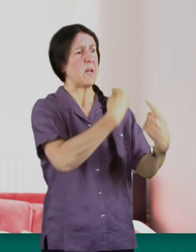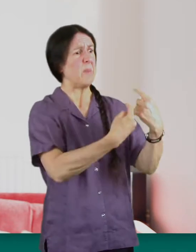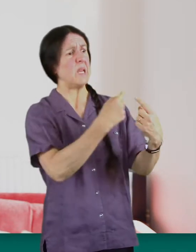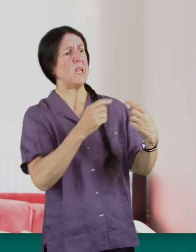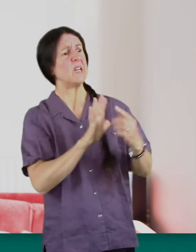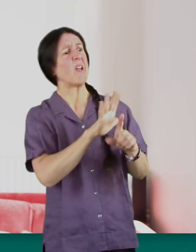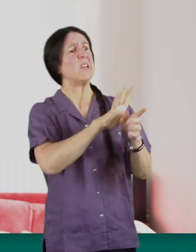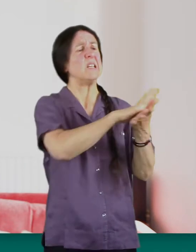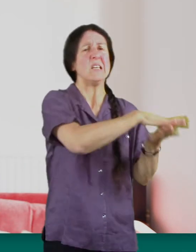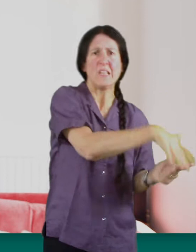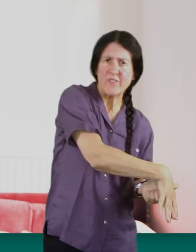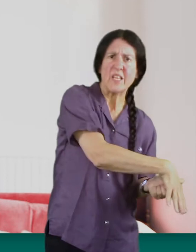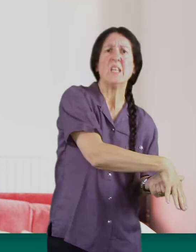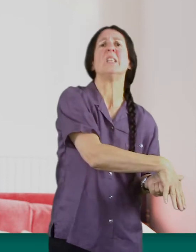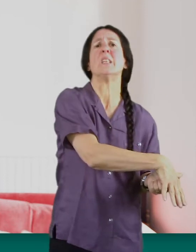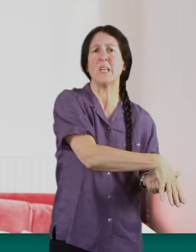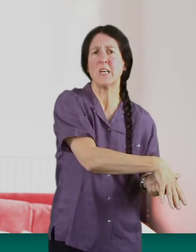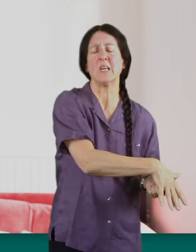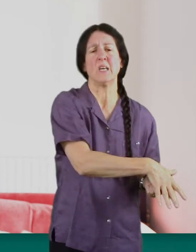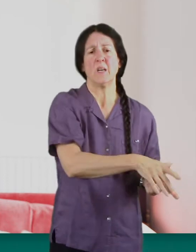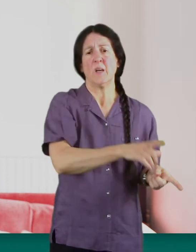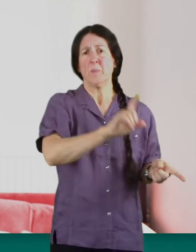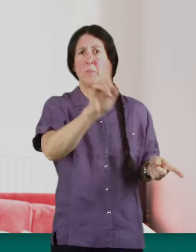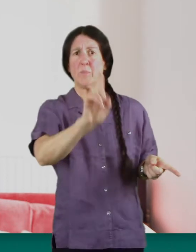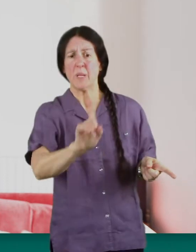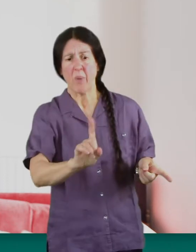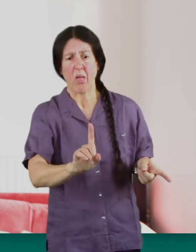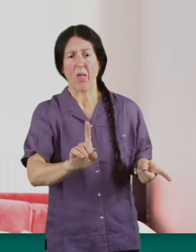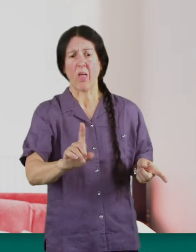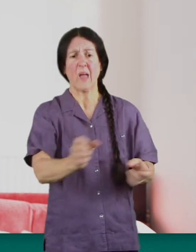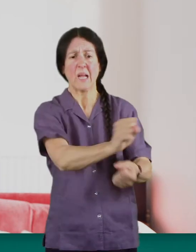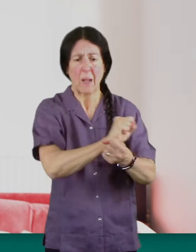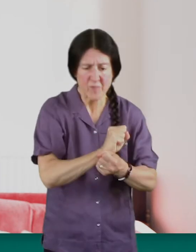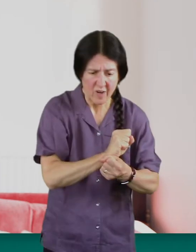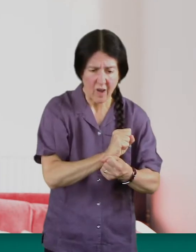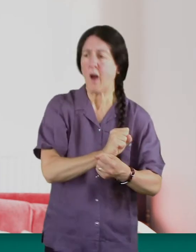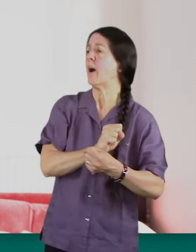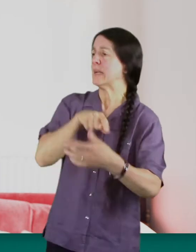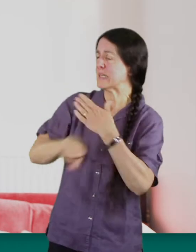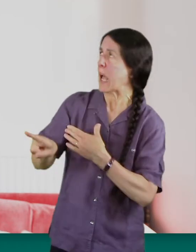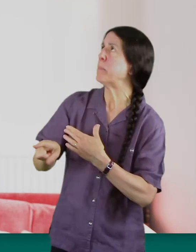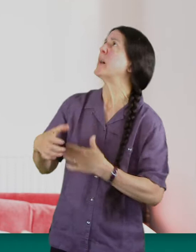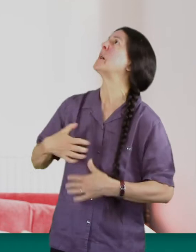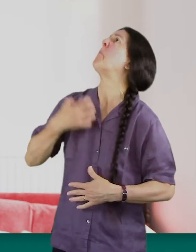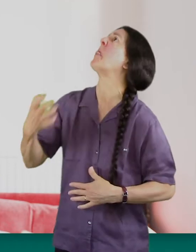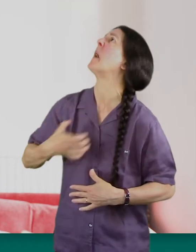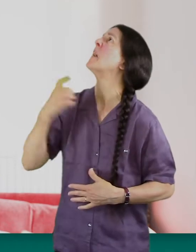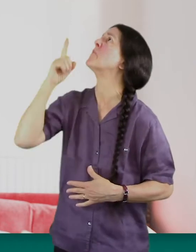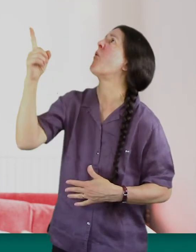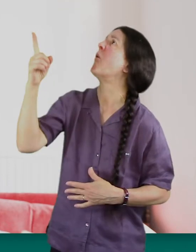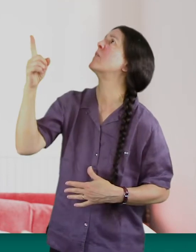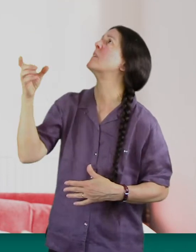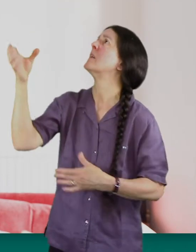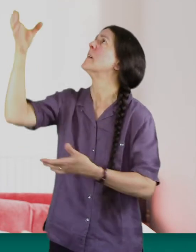and revenge. He escapes captivity from his own people. He complains to God, who gives him a drink, and then